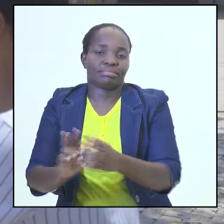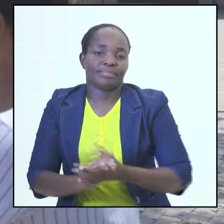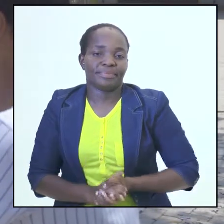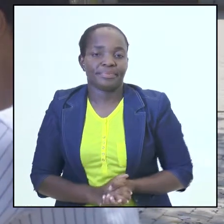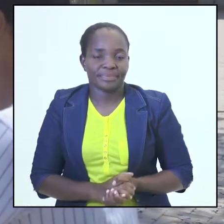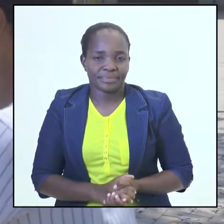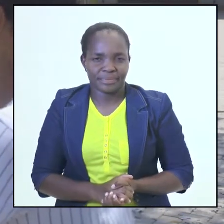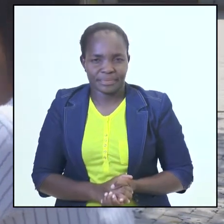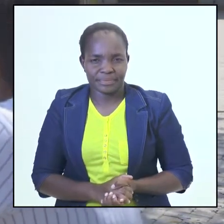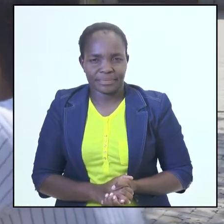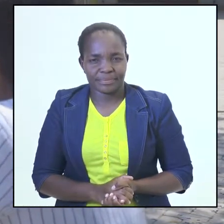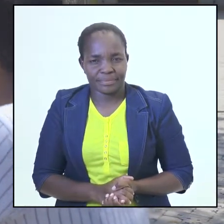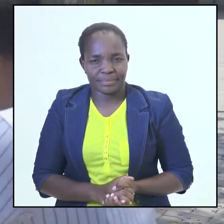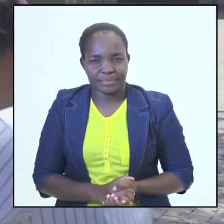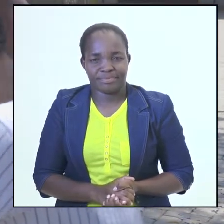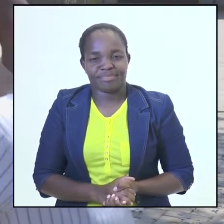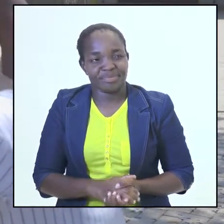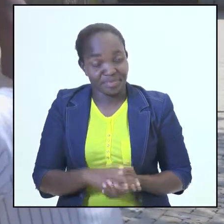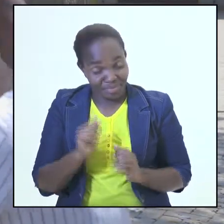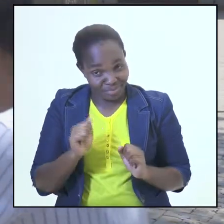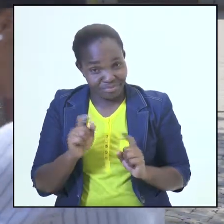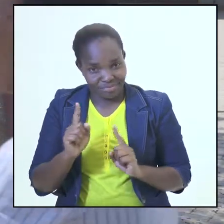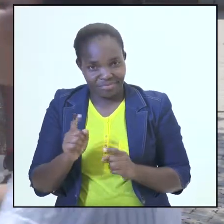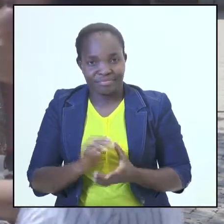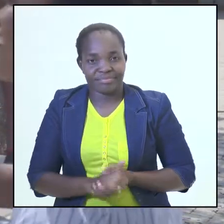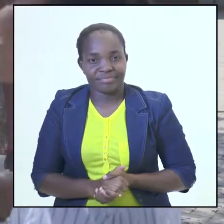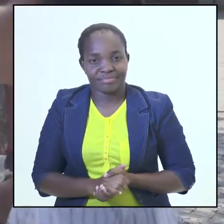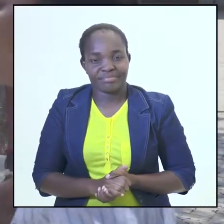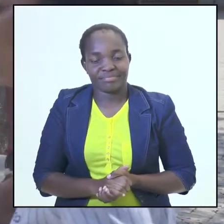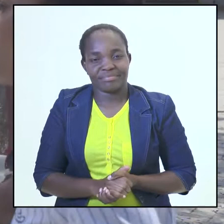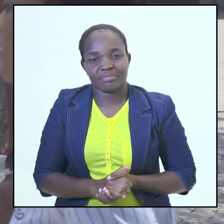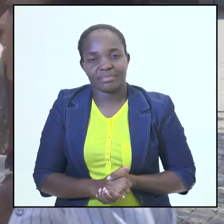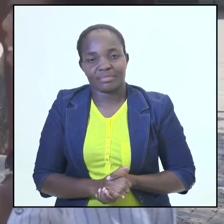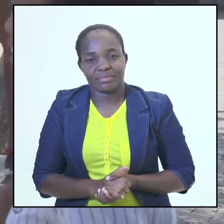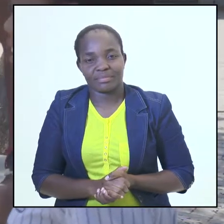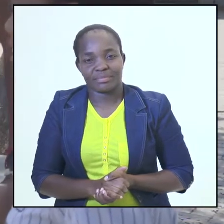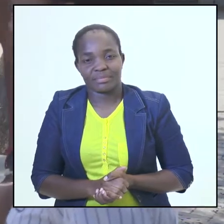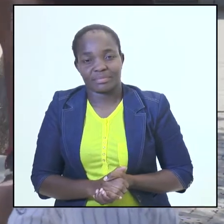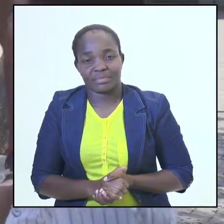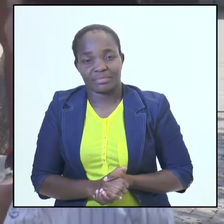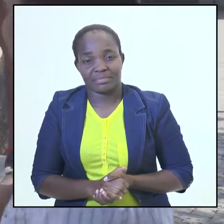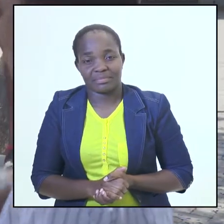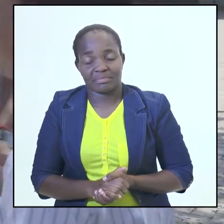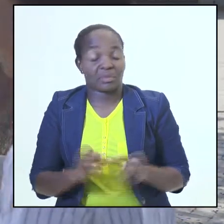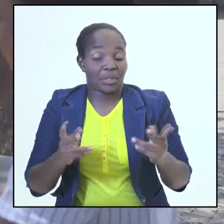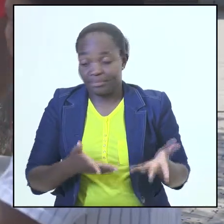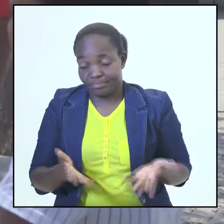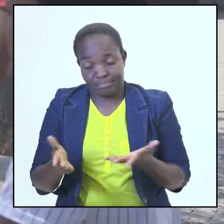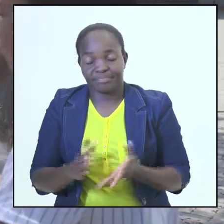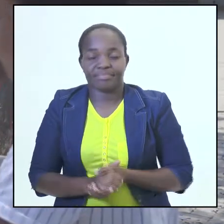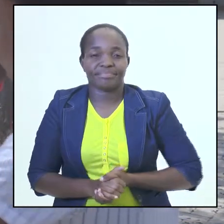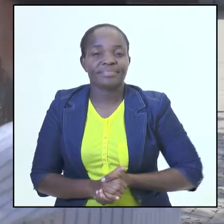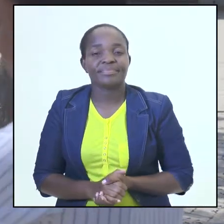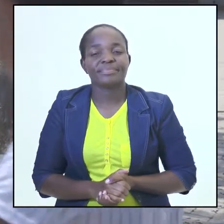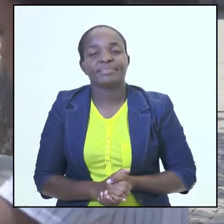Let's go on a stingy outing. Not exactly a kind of place I'll take you on a date, Melissa. But I'll take it. Let's